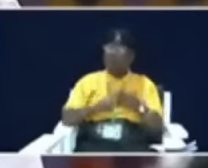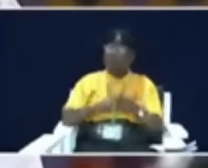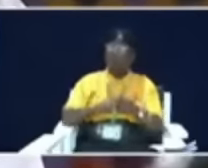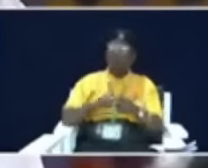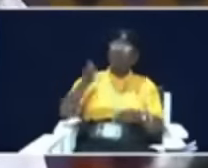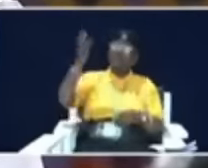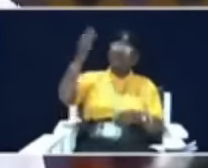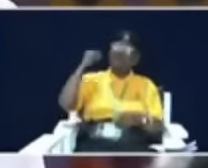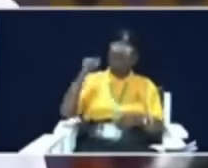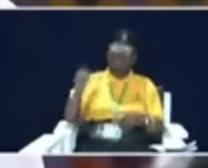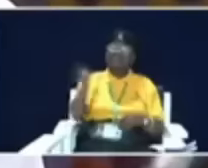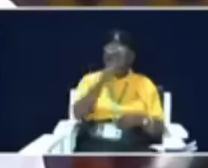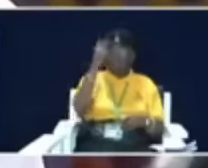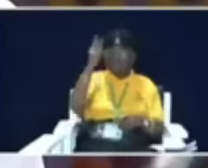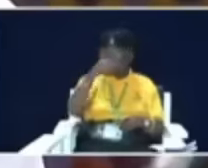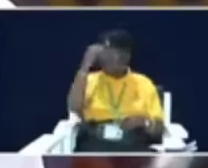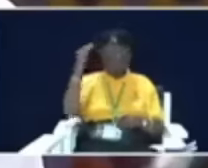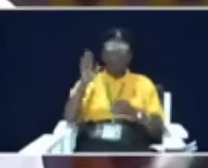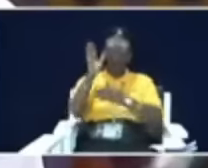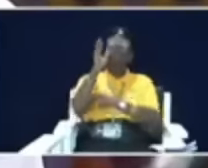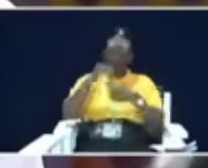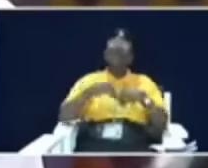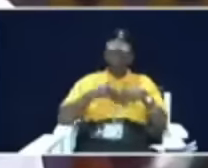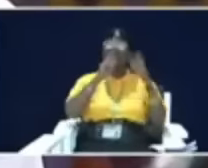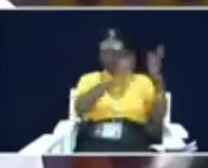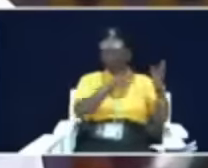You see, because God had already told Joshua,